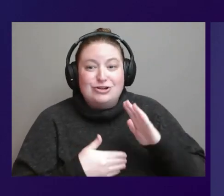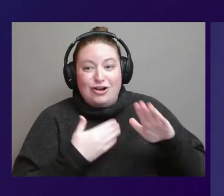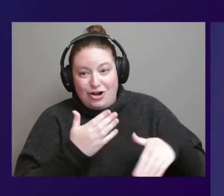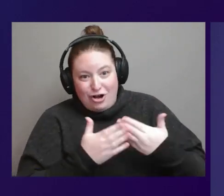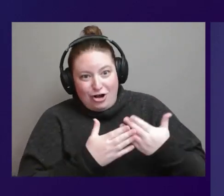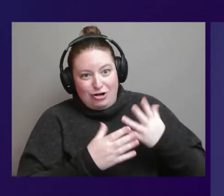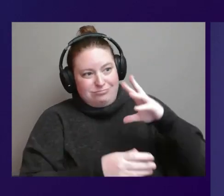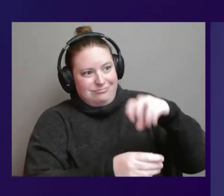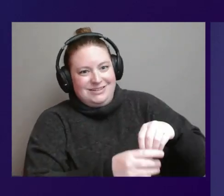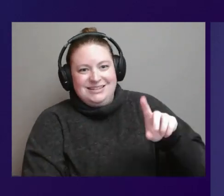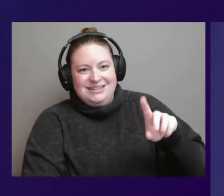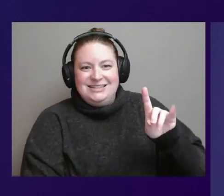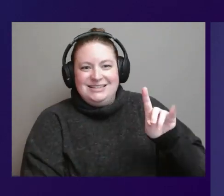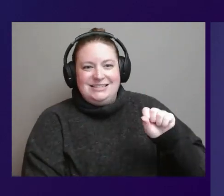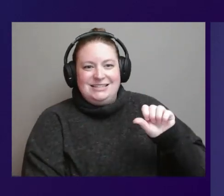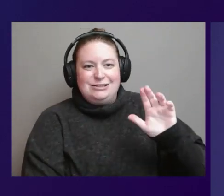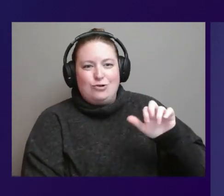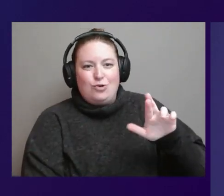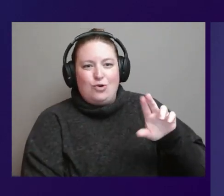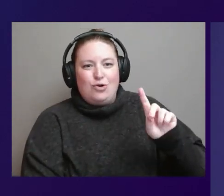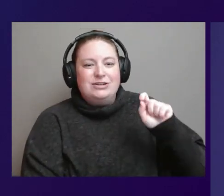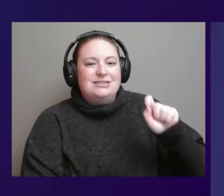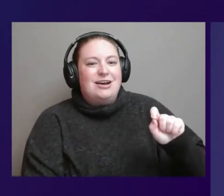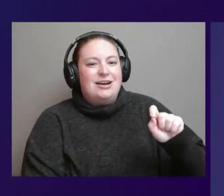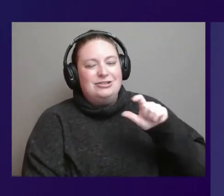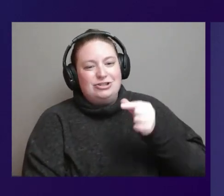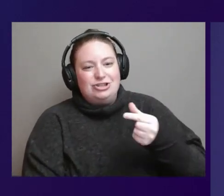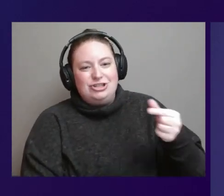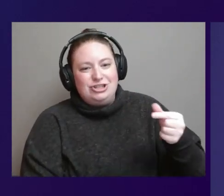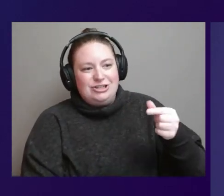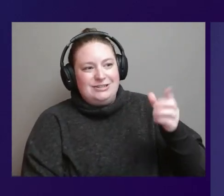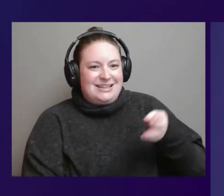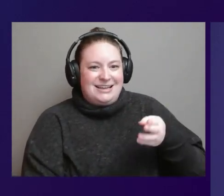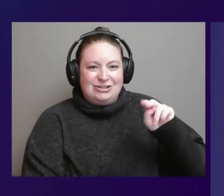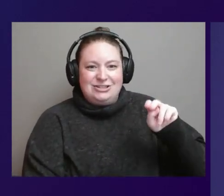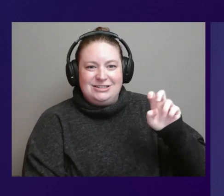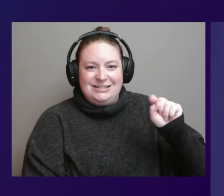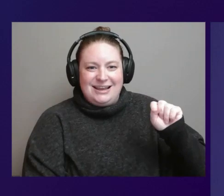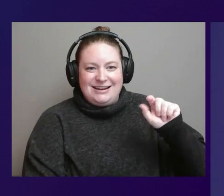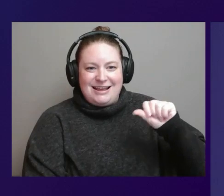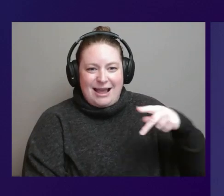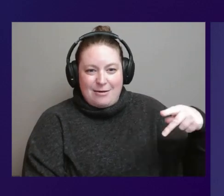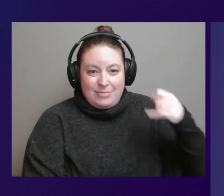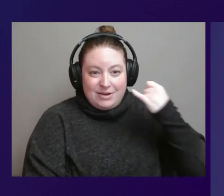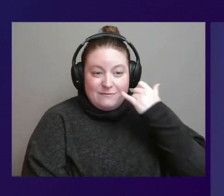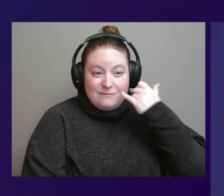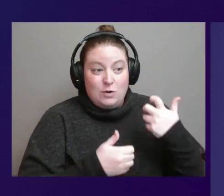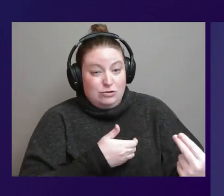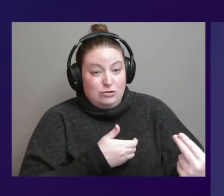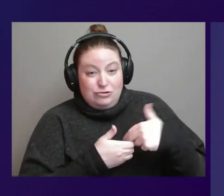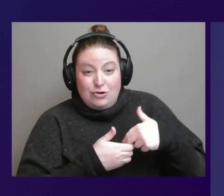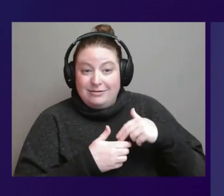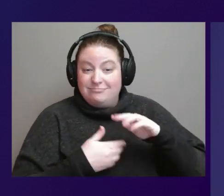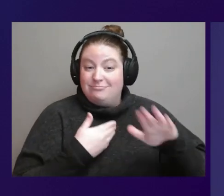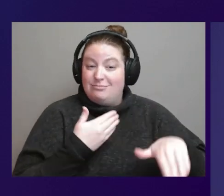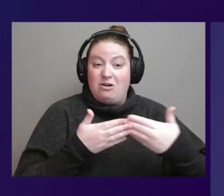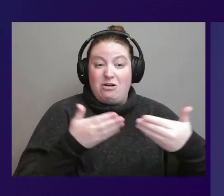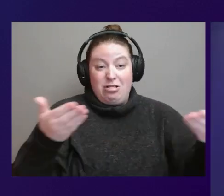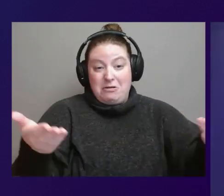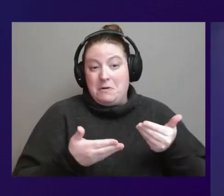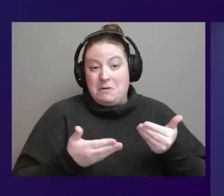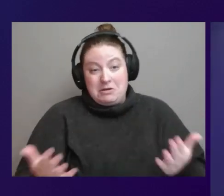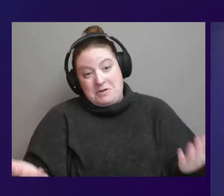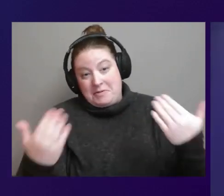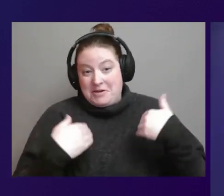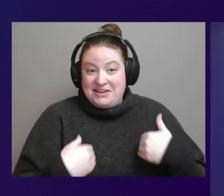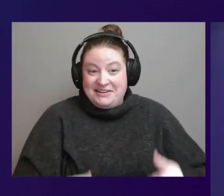So discord.gg/NetApp, or you can just go to netappdiscord.com if you'd like to come join us. But all are welcome. Come on in. Awesome.